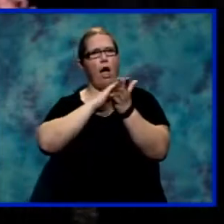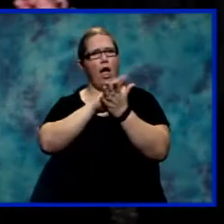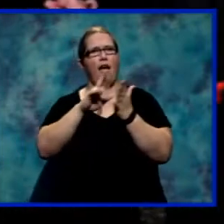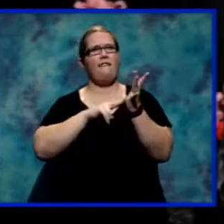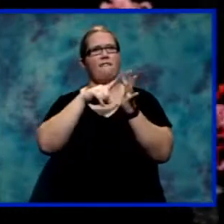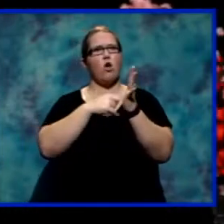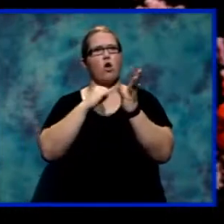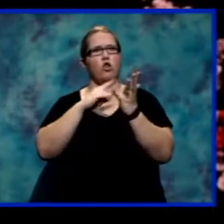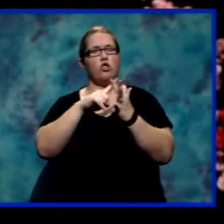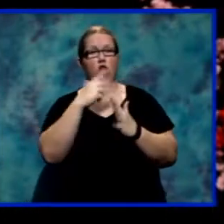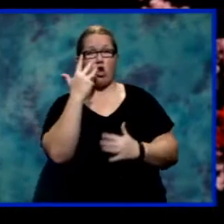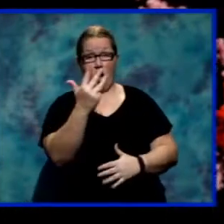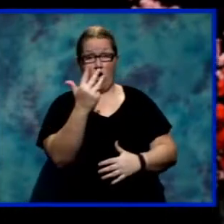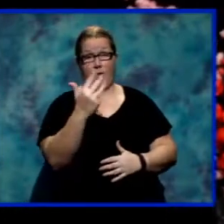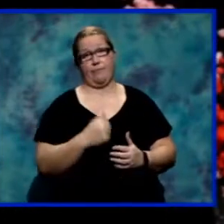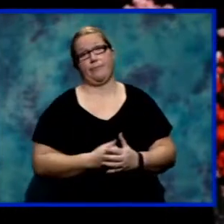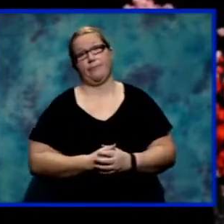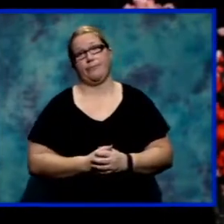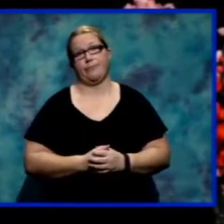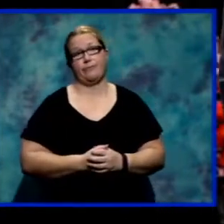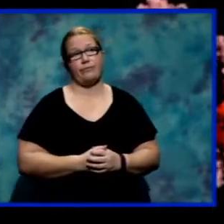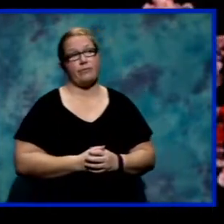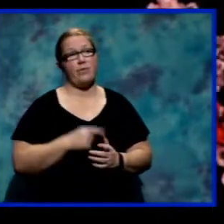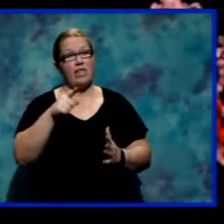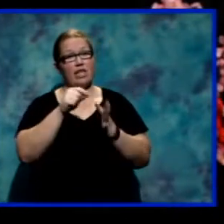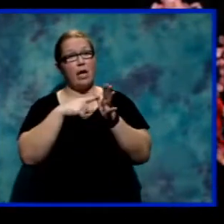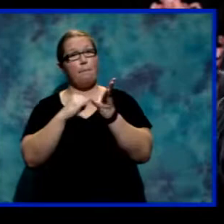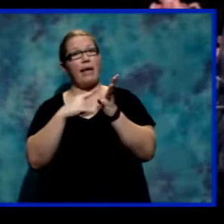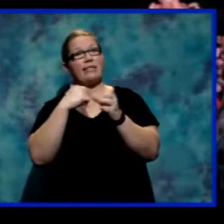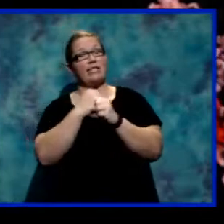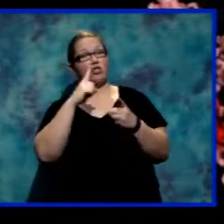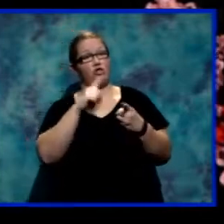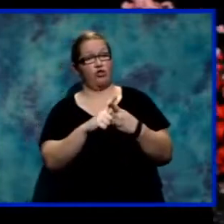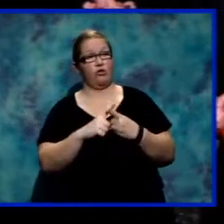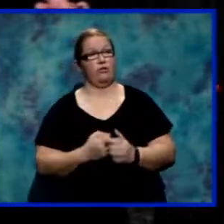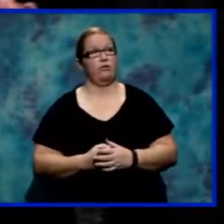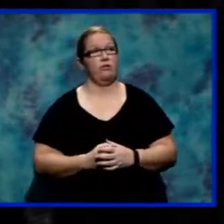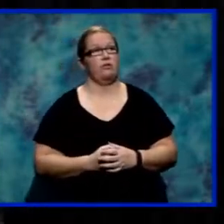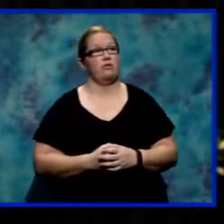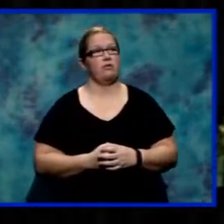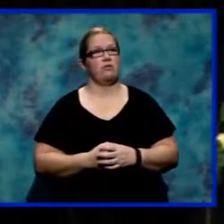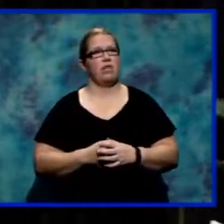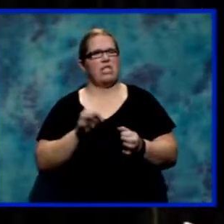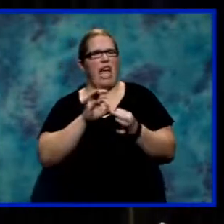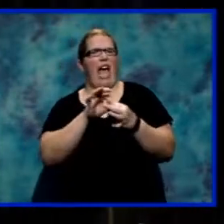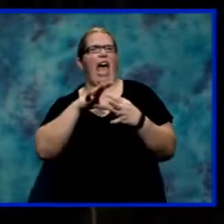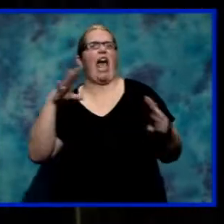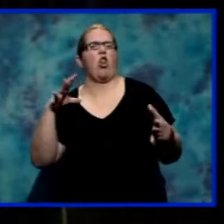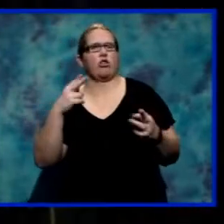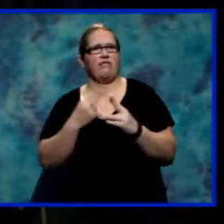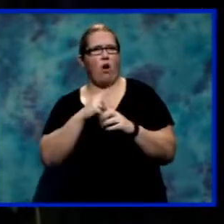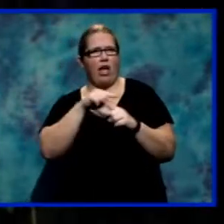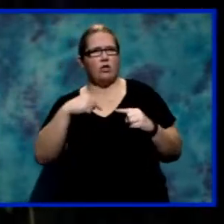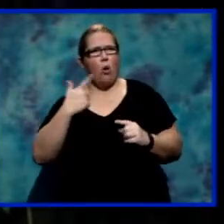9. And this passage of scripture it begins to unlock for us why we find